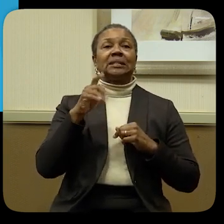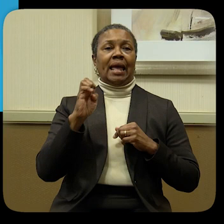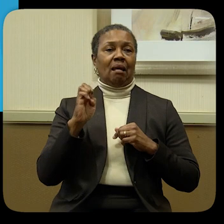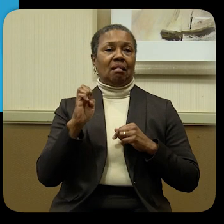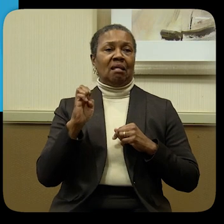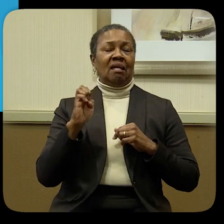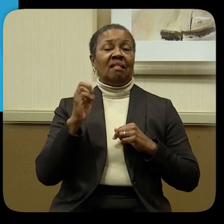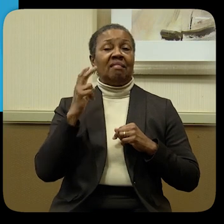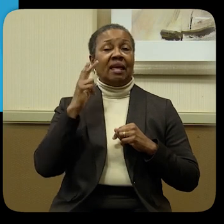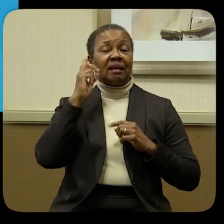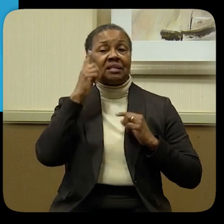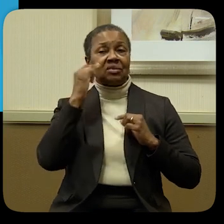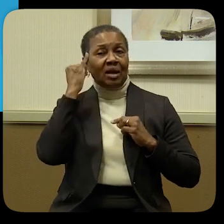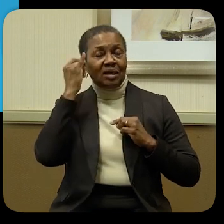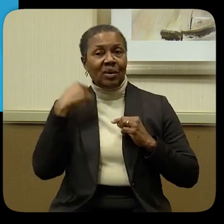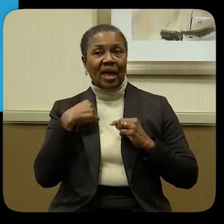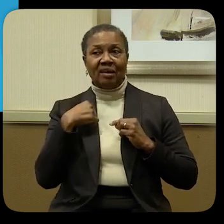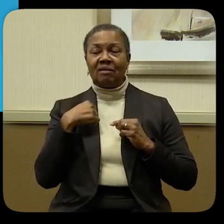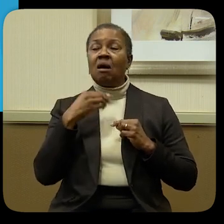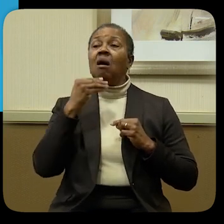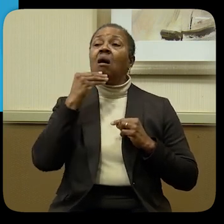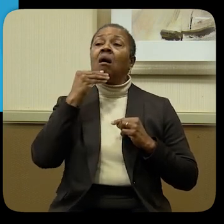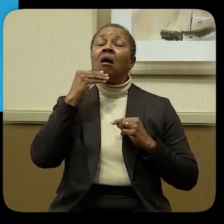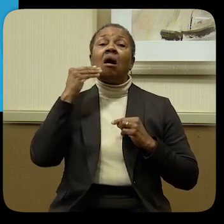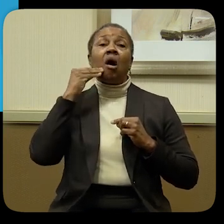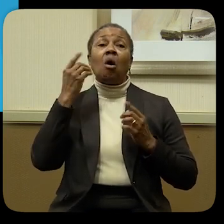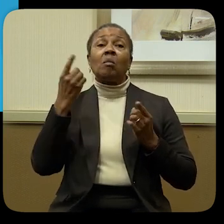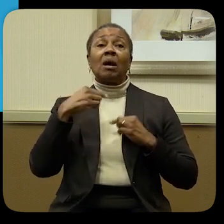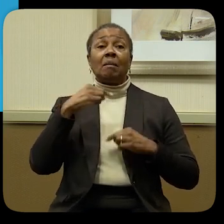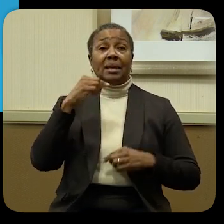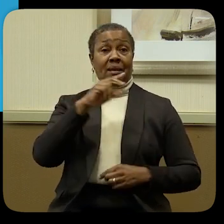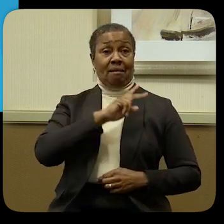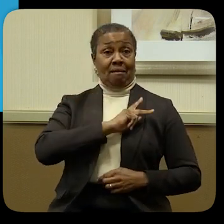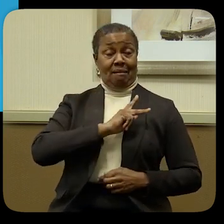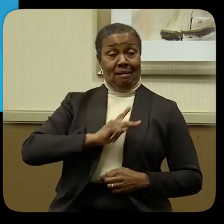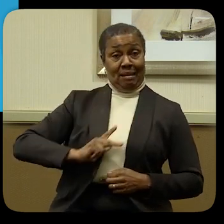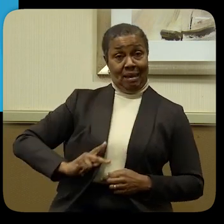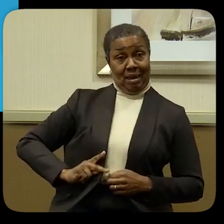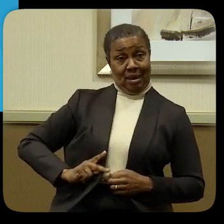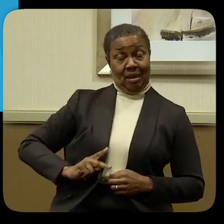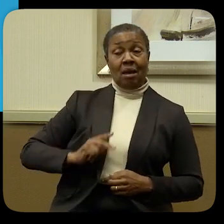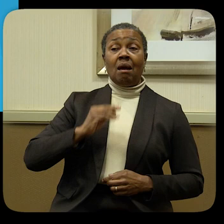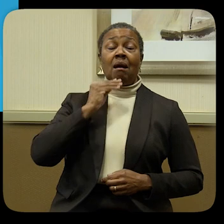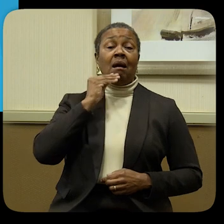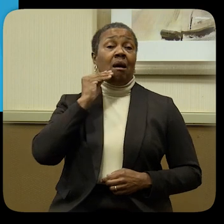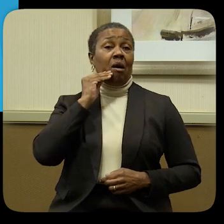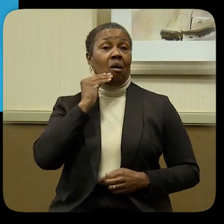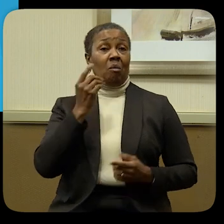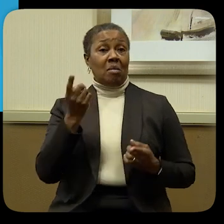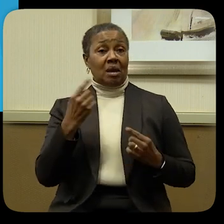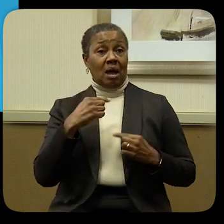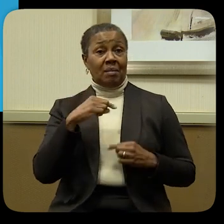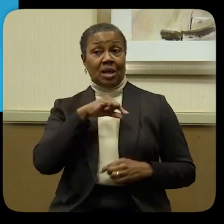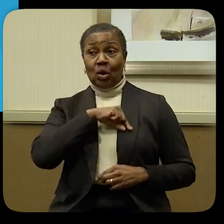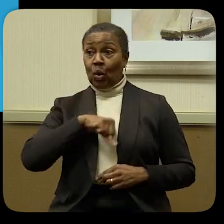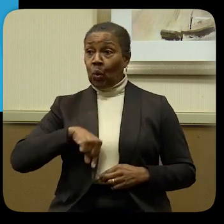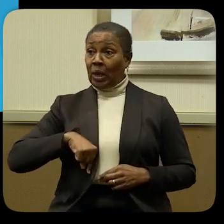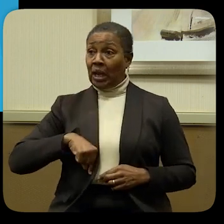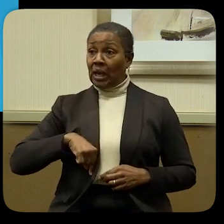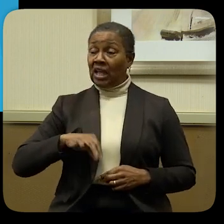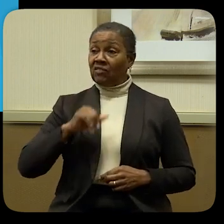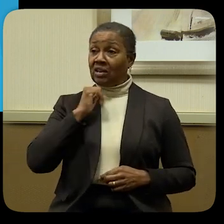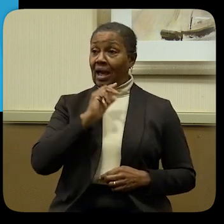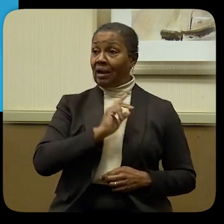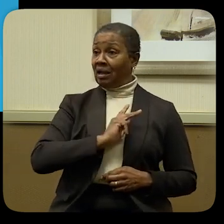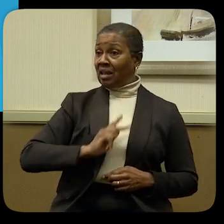were looking at this idea of we have homecoming king, homecoming queen. What if you don't identify as a king or a queen? And so